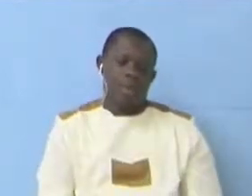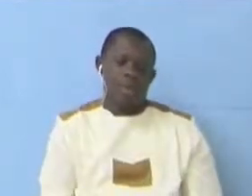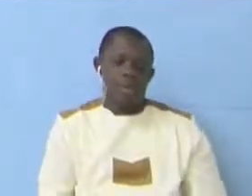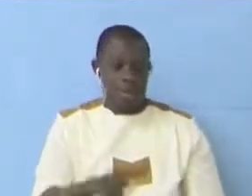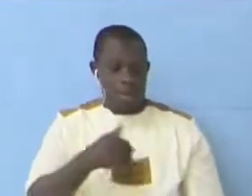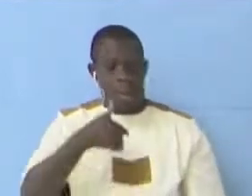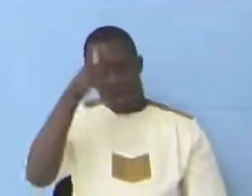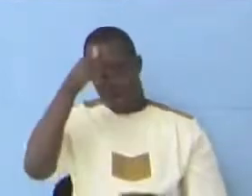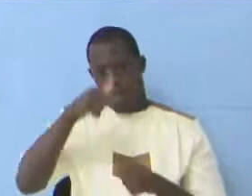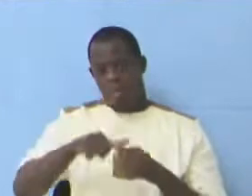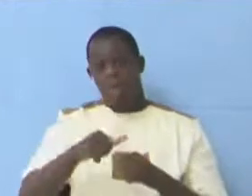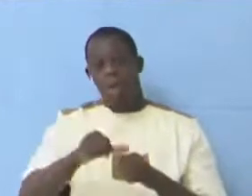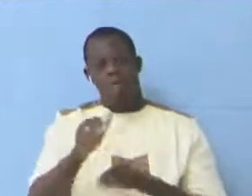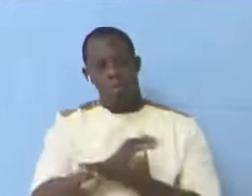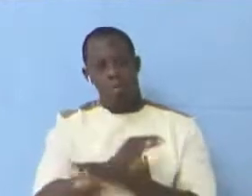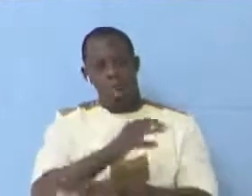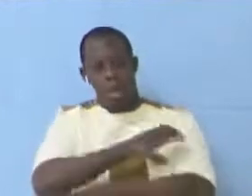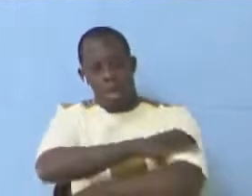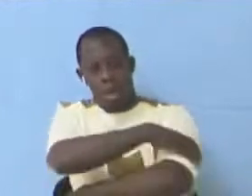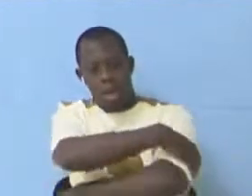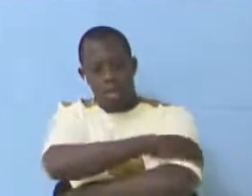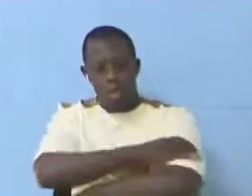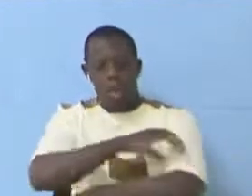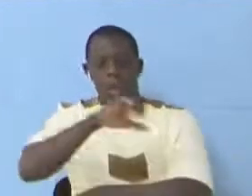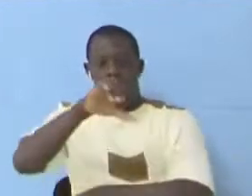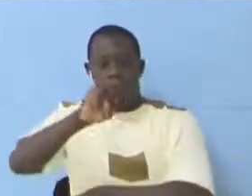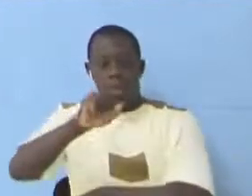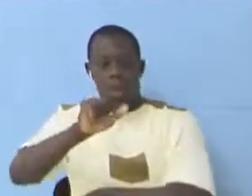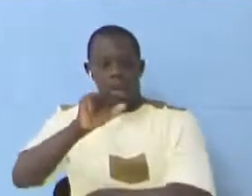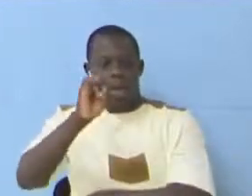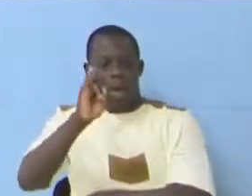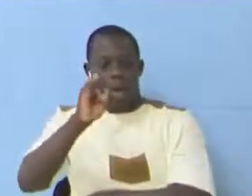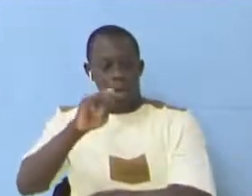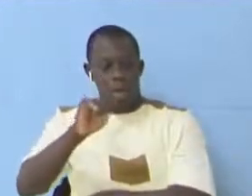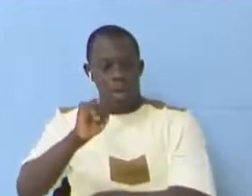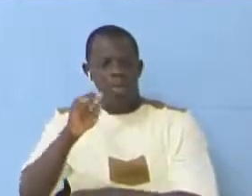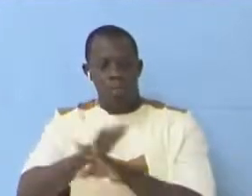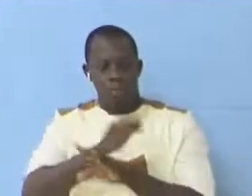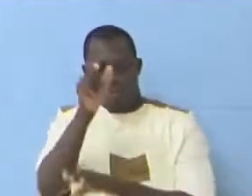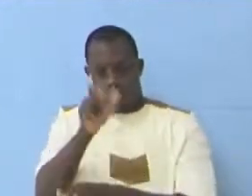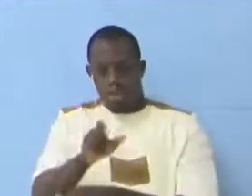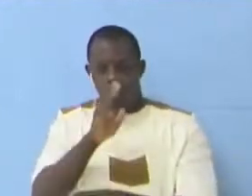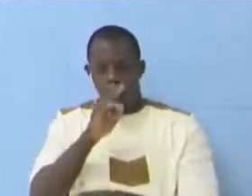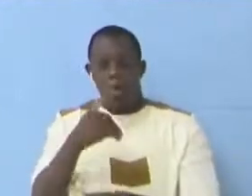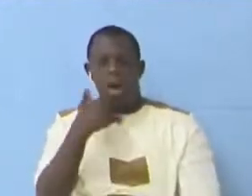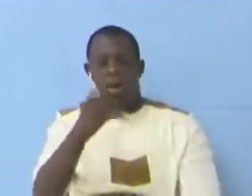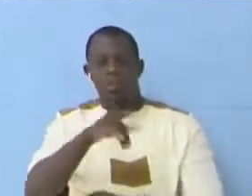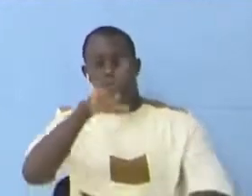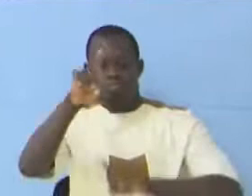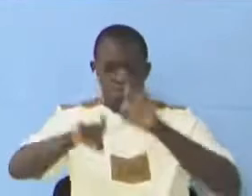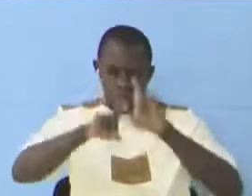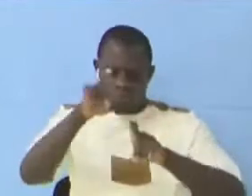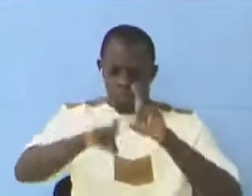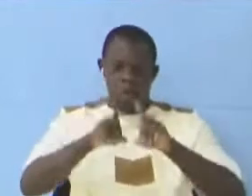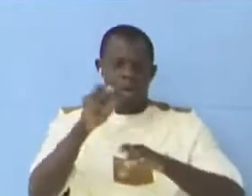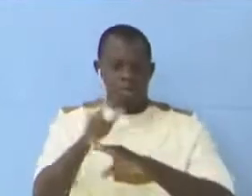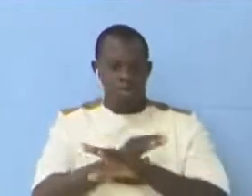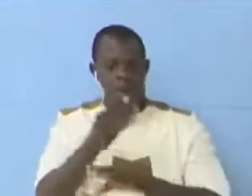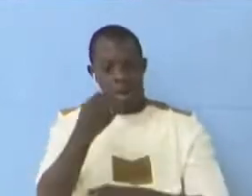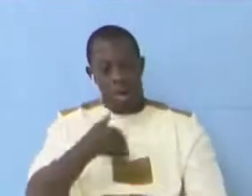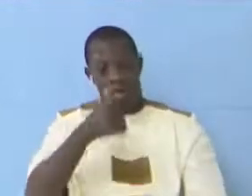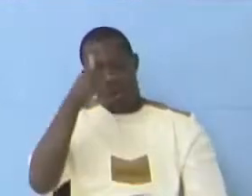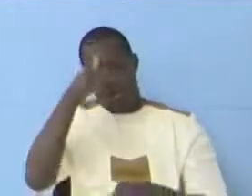suba gi. Very well. Captain Sen was even the one asking questions. I remember. maa ngi fàttaliku sax capitaine Sen moo nekkoon ki nga xam ne moo doon